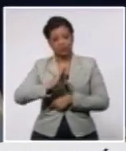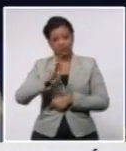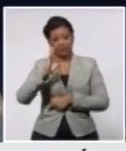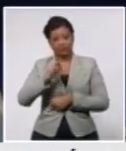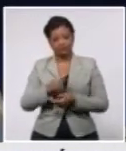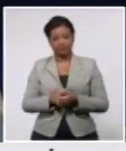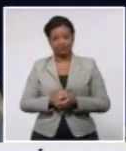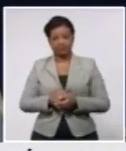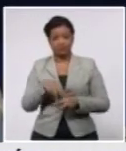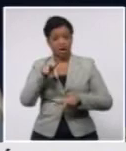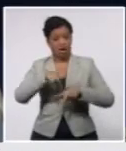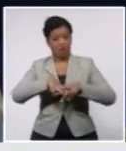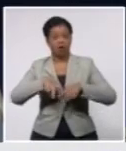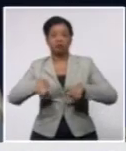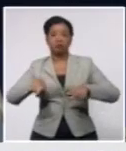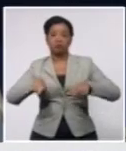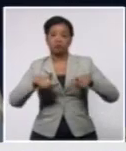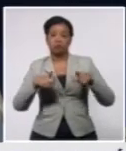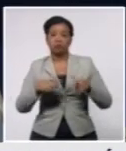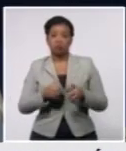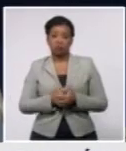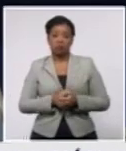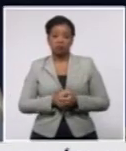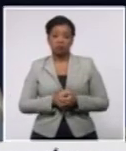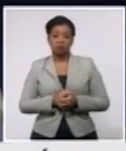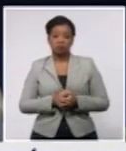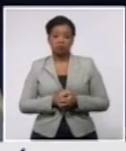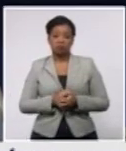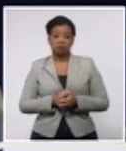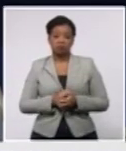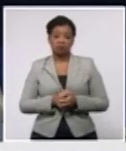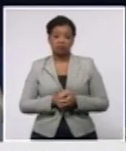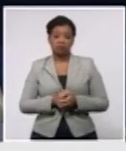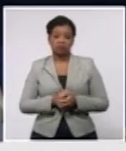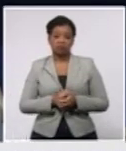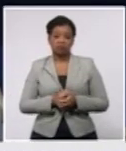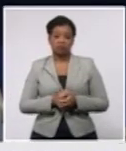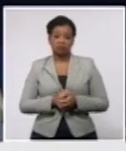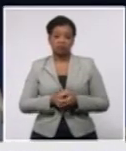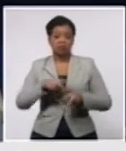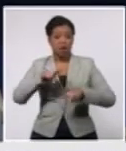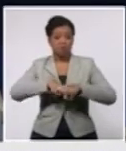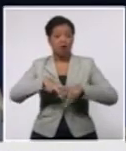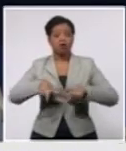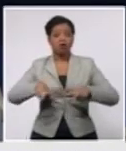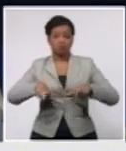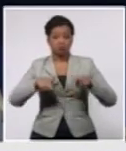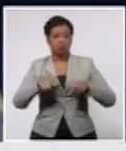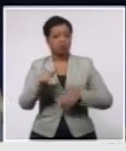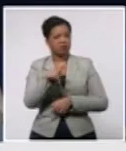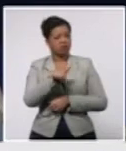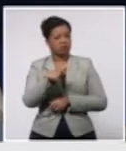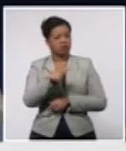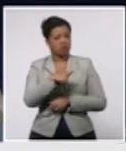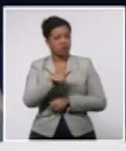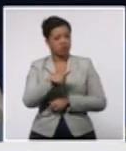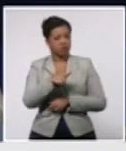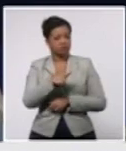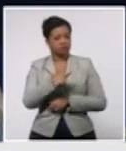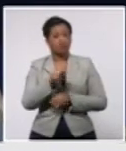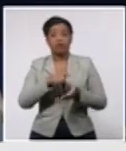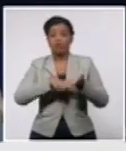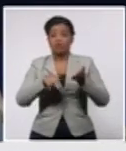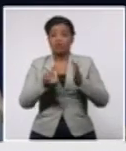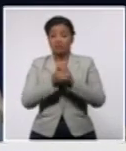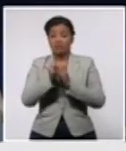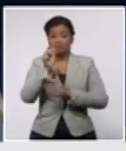indicator with 8 cases versus none in the last fortnight. The reproductive rate, which is the